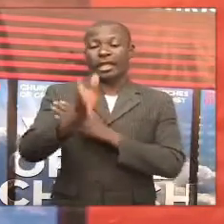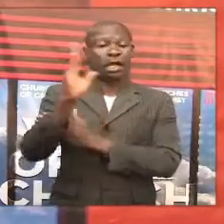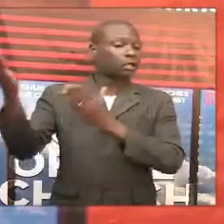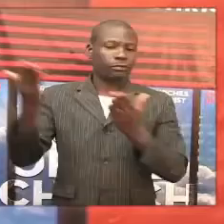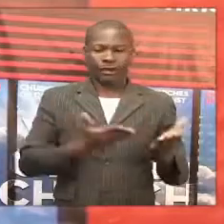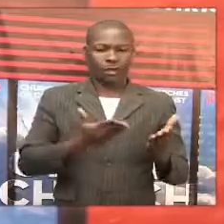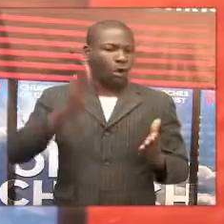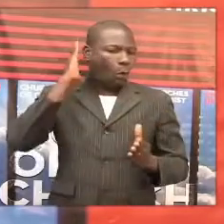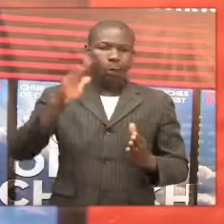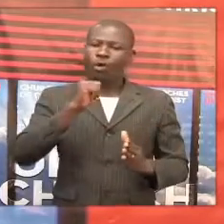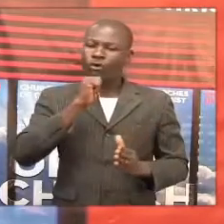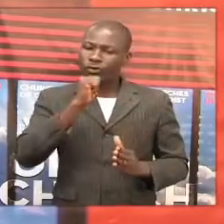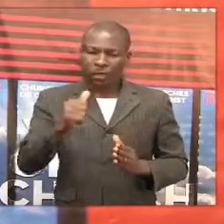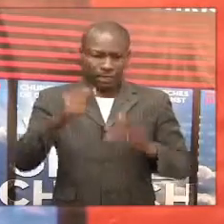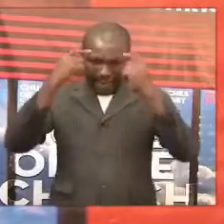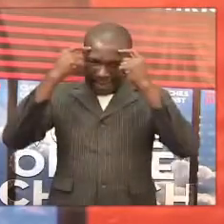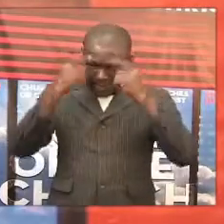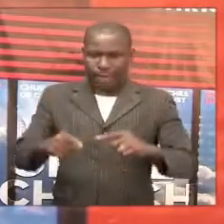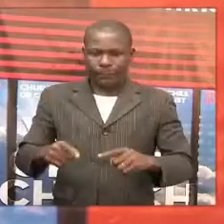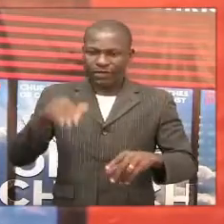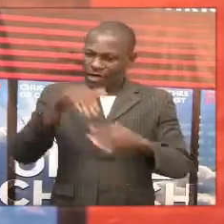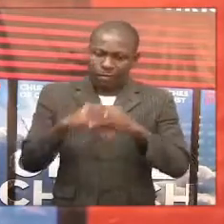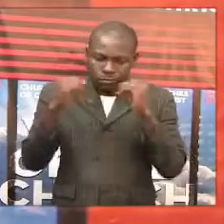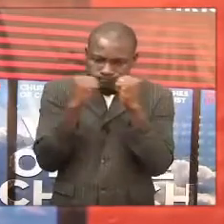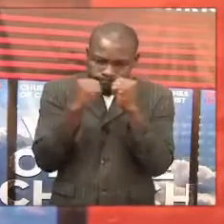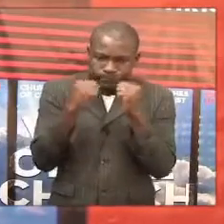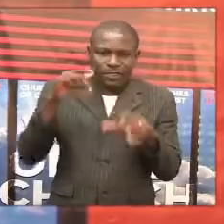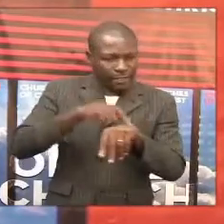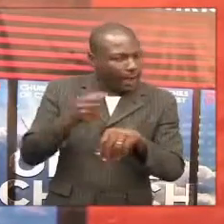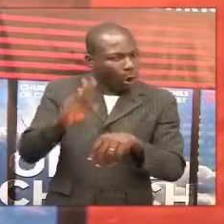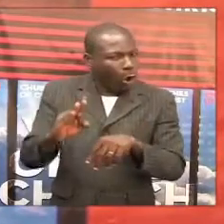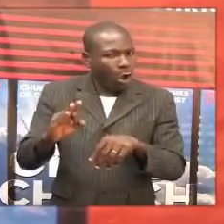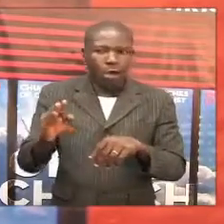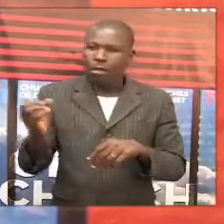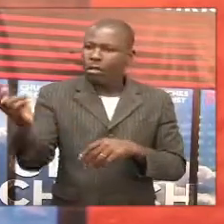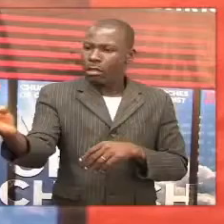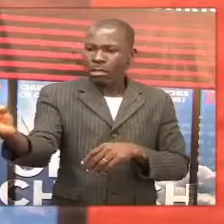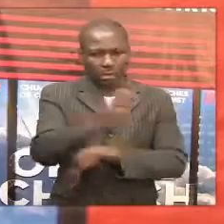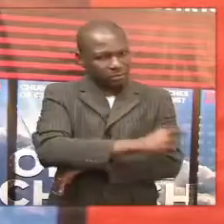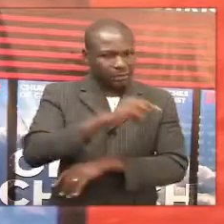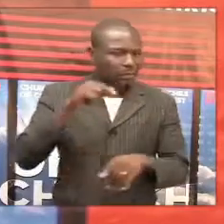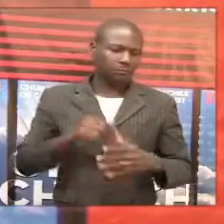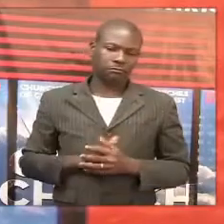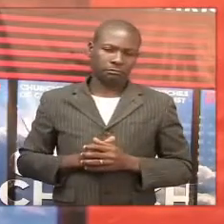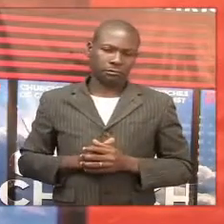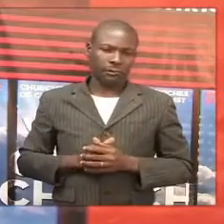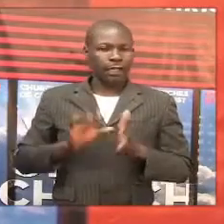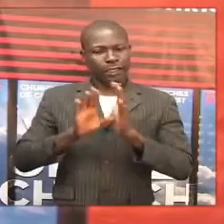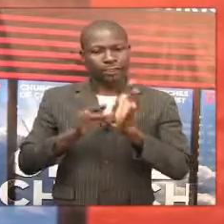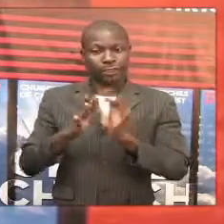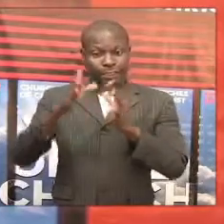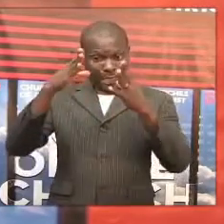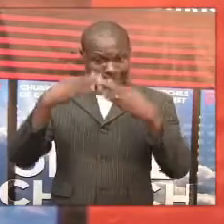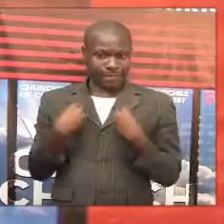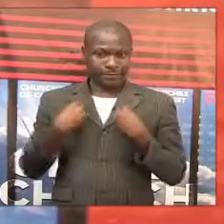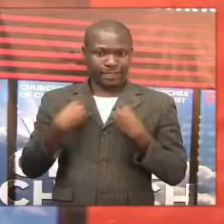NC awobrem anasa homeda no me de no prove se ene na yesu age atum se